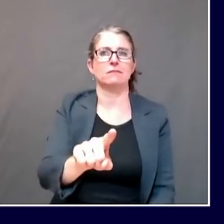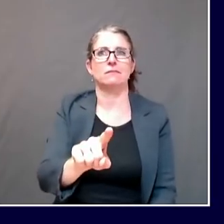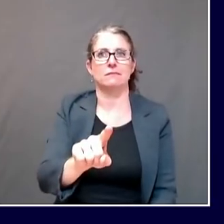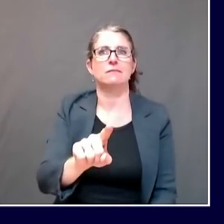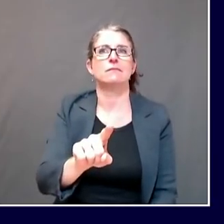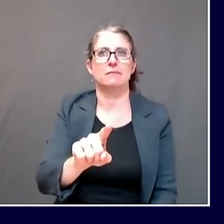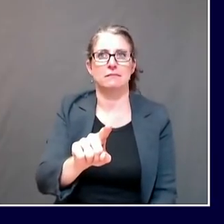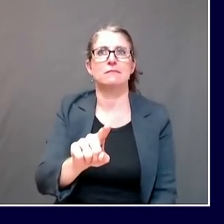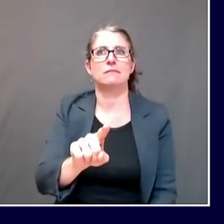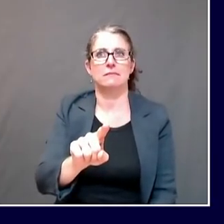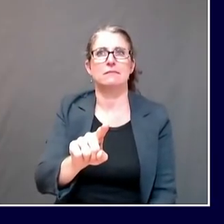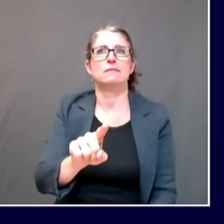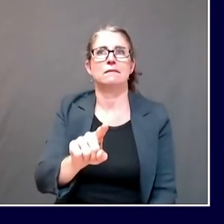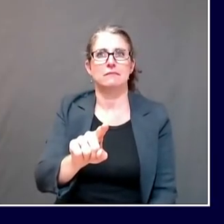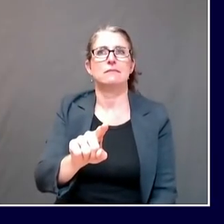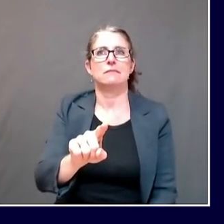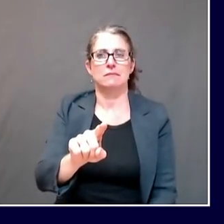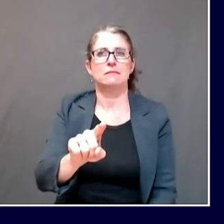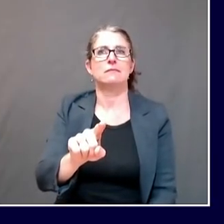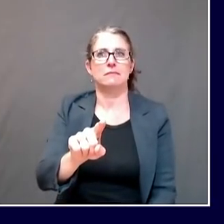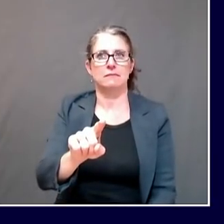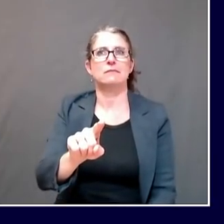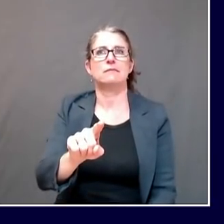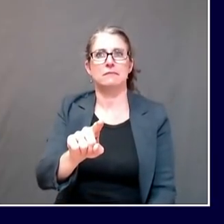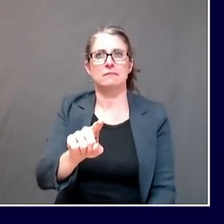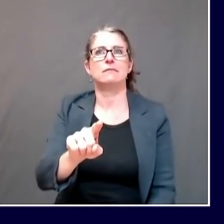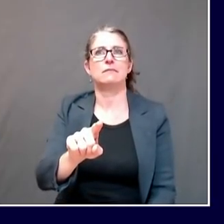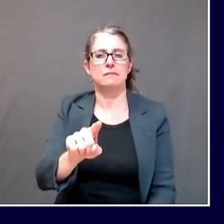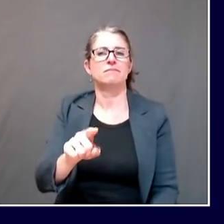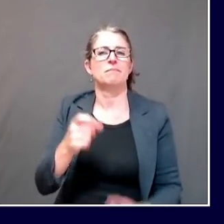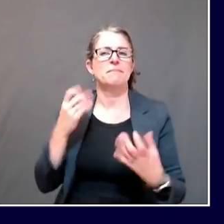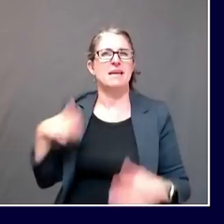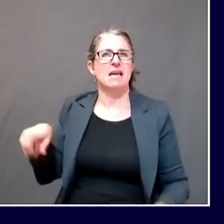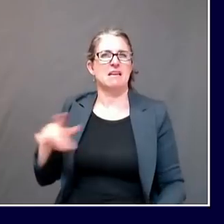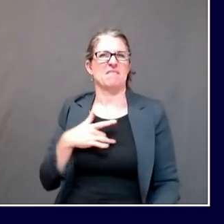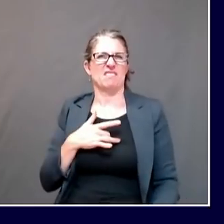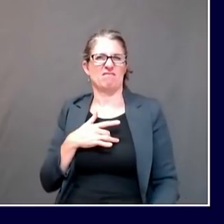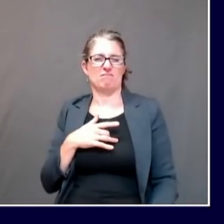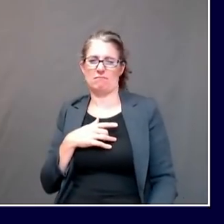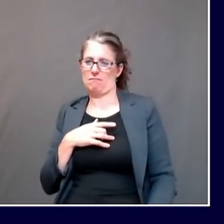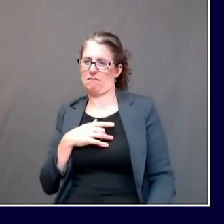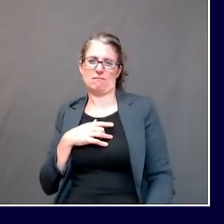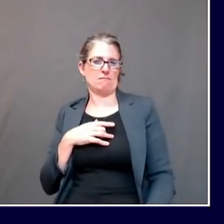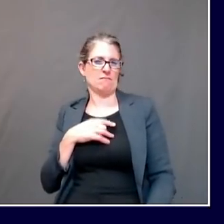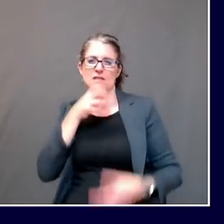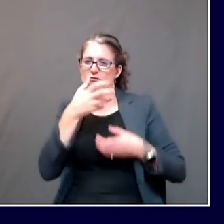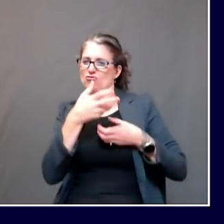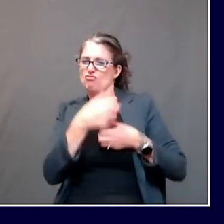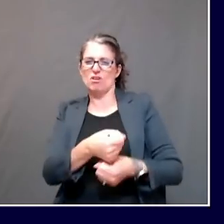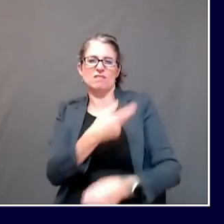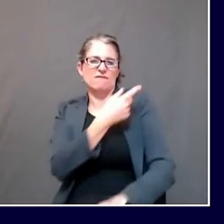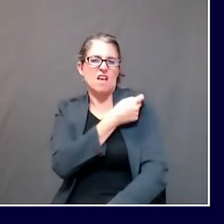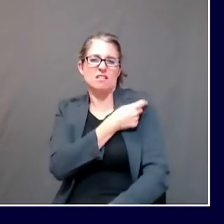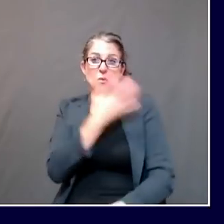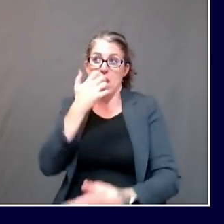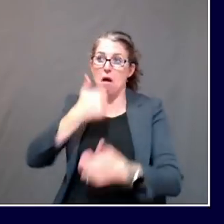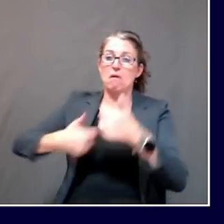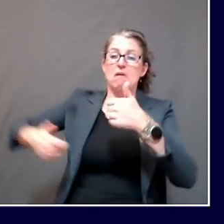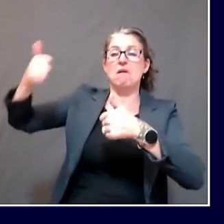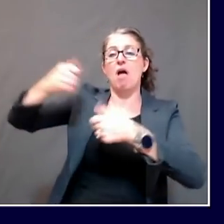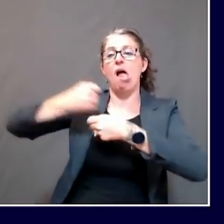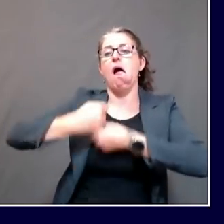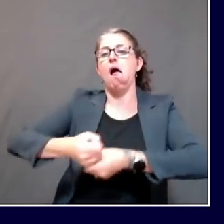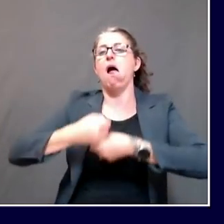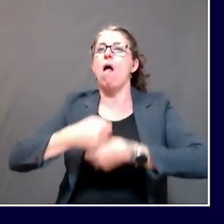Big Pharma with ingredients from around the world somewhere. Have never had one despite, and I'm still reluctant despite